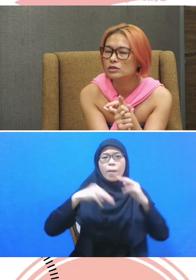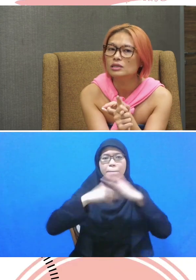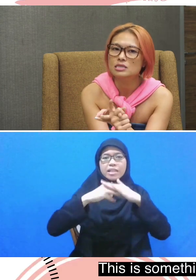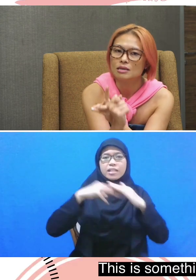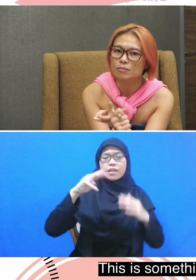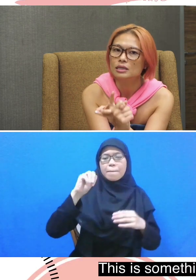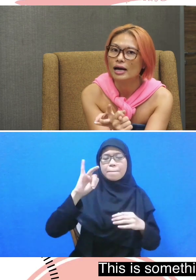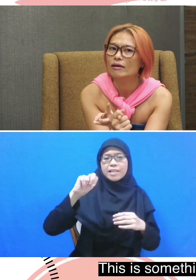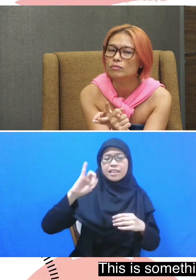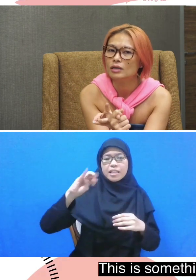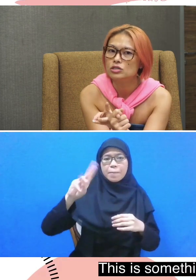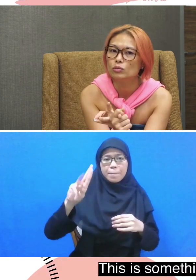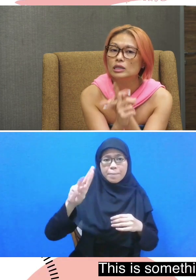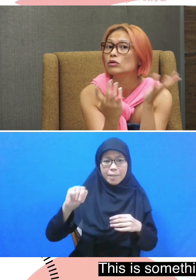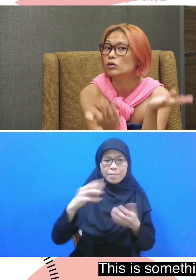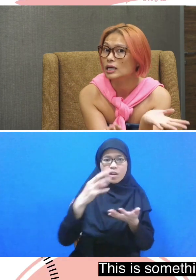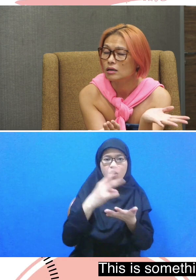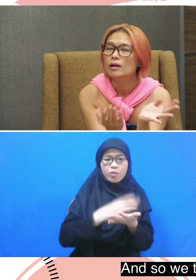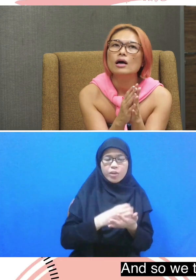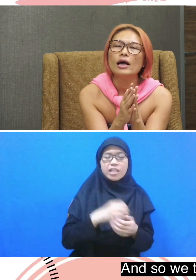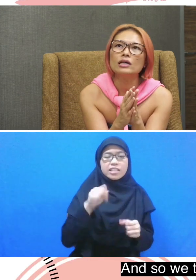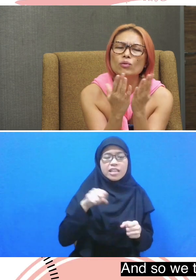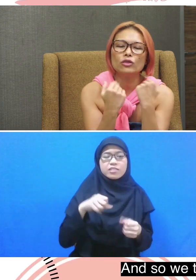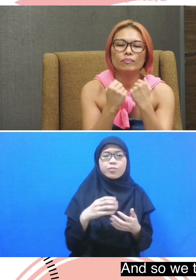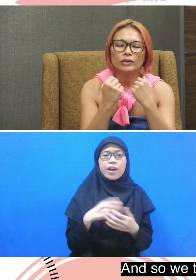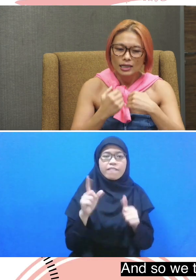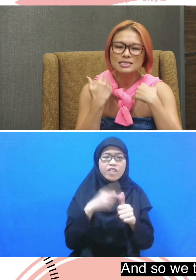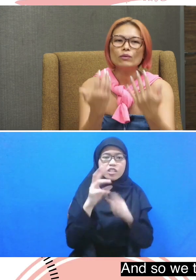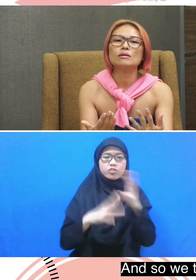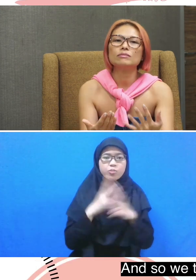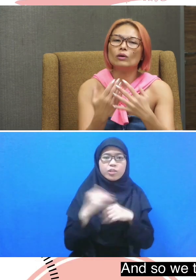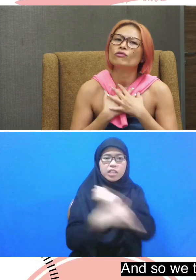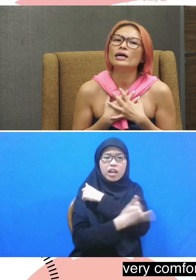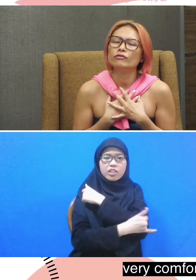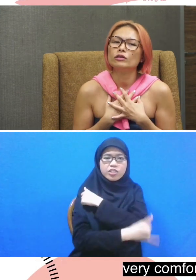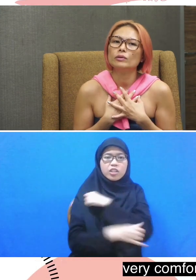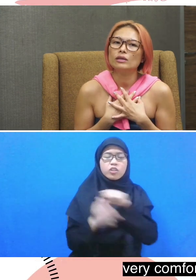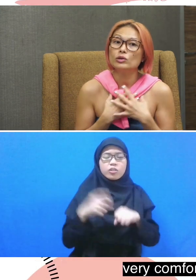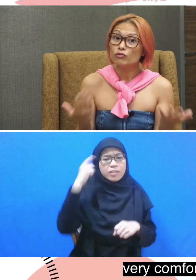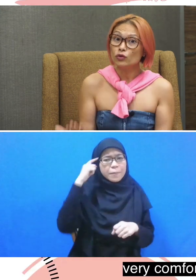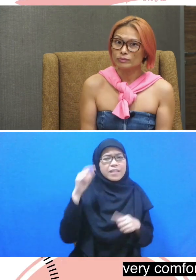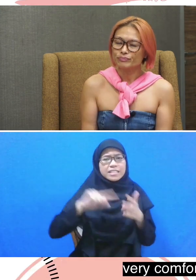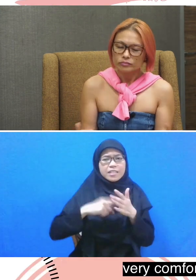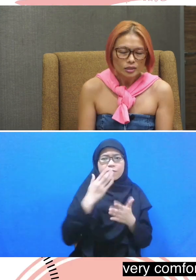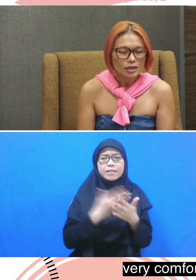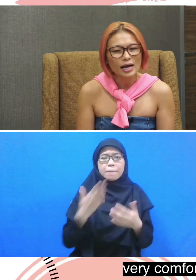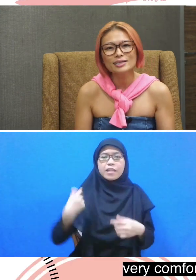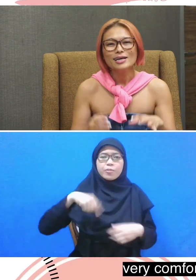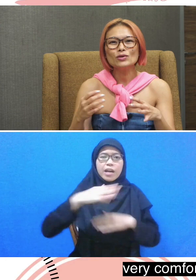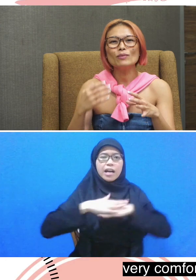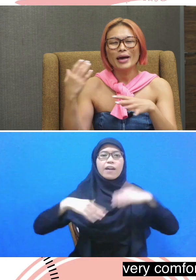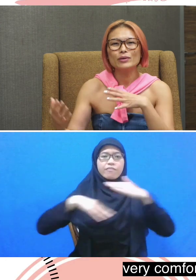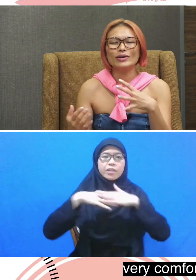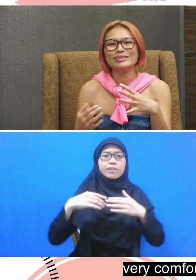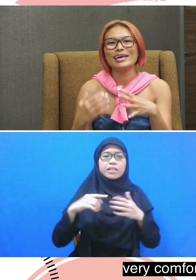world country, this is something that I have to mention. We need to look at it. And so we thought, let's start with something that we're very comfortable with, which is food. And